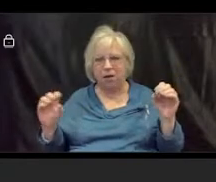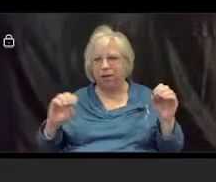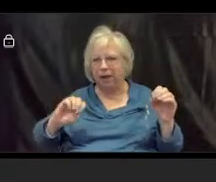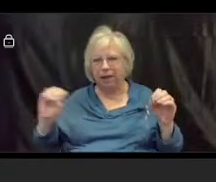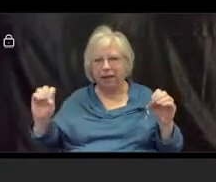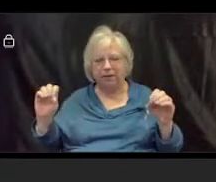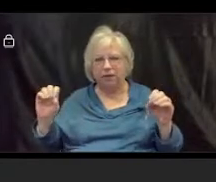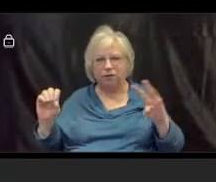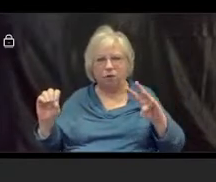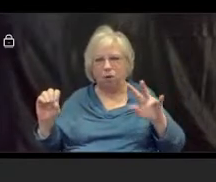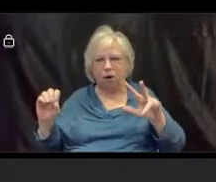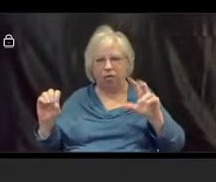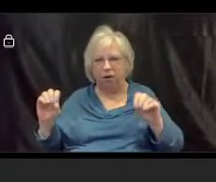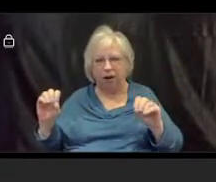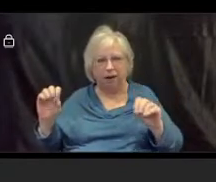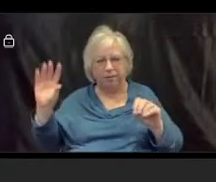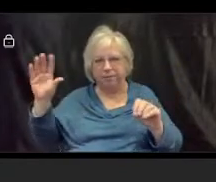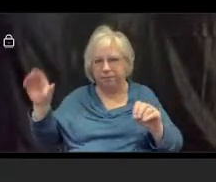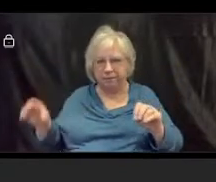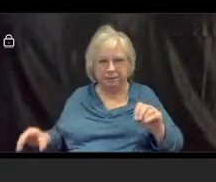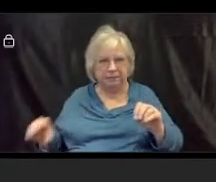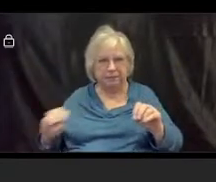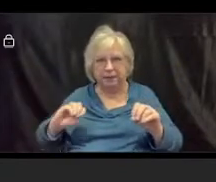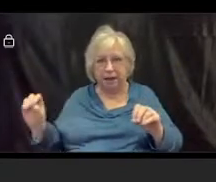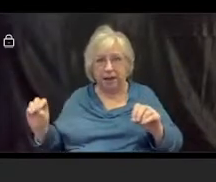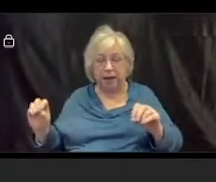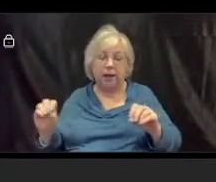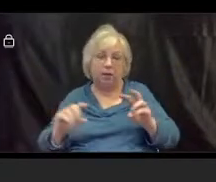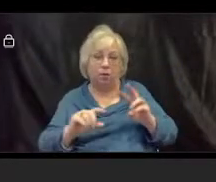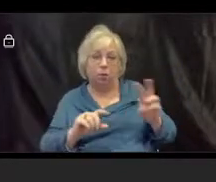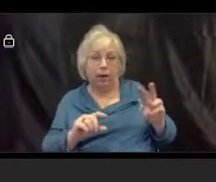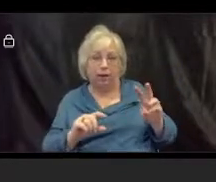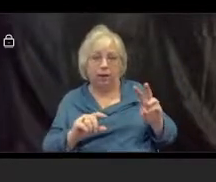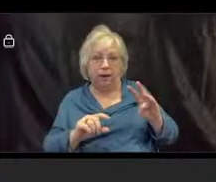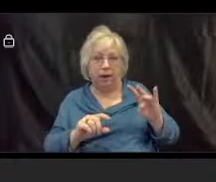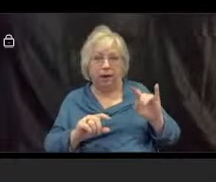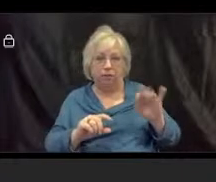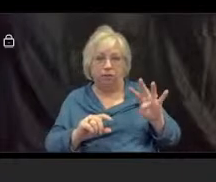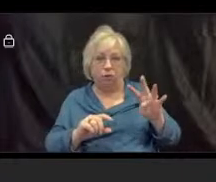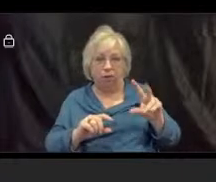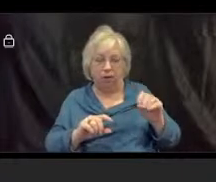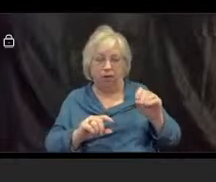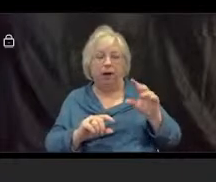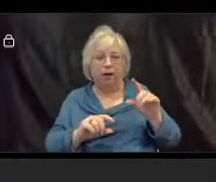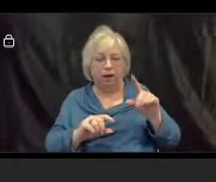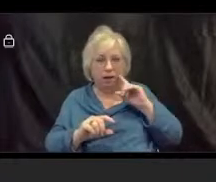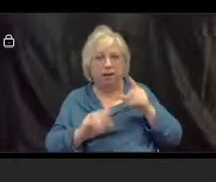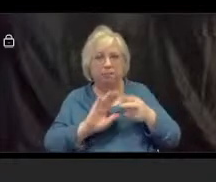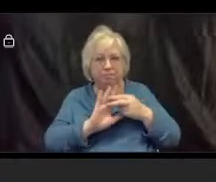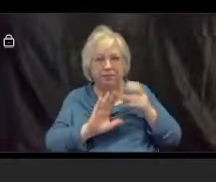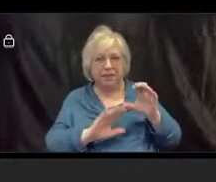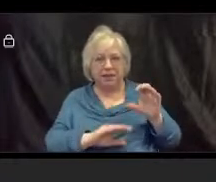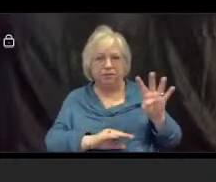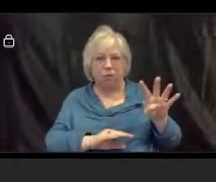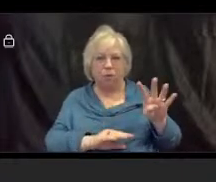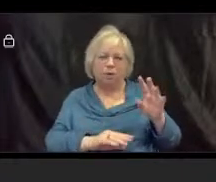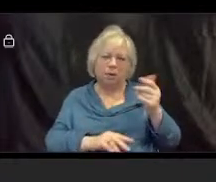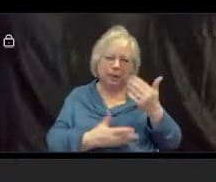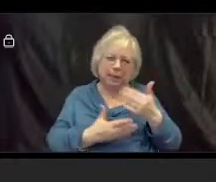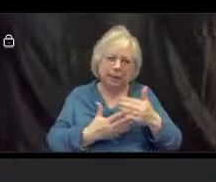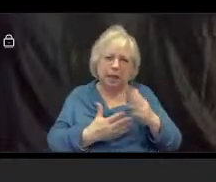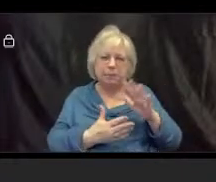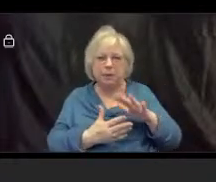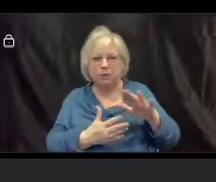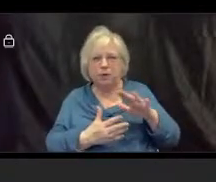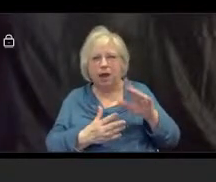side of 430. And the properties I saw to the west side of 430 that were C4, there's some up around where